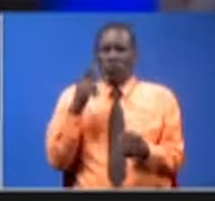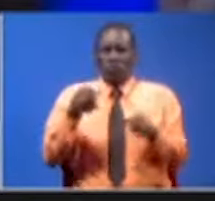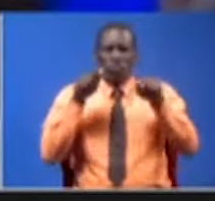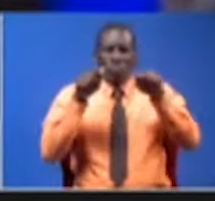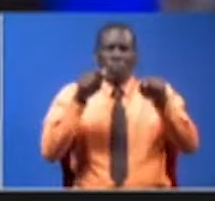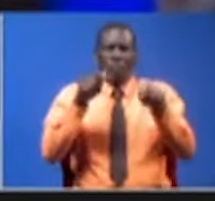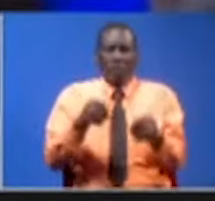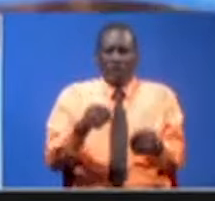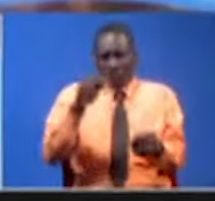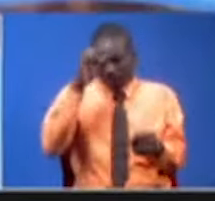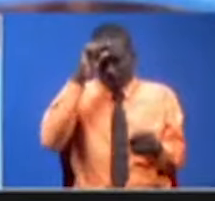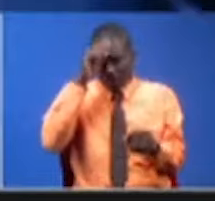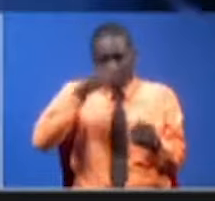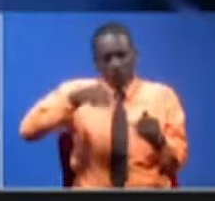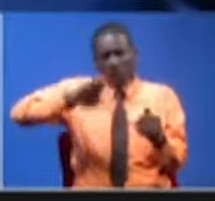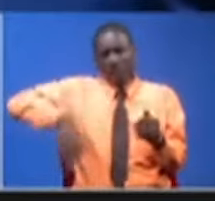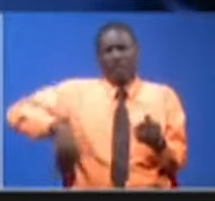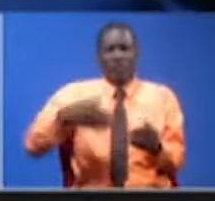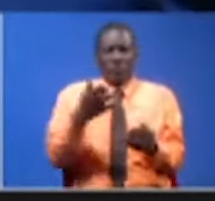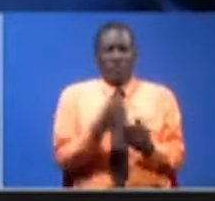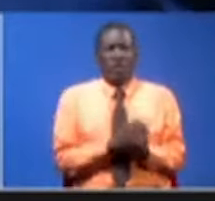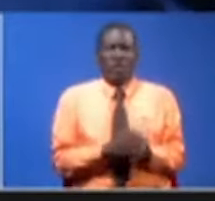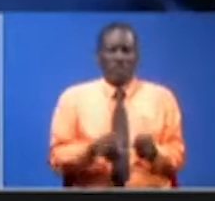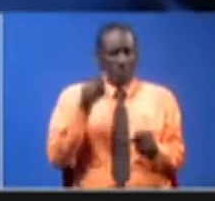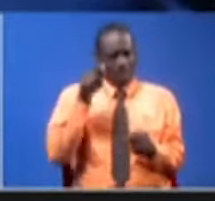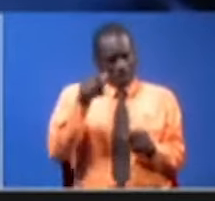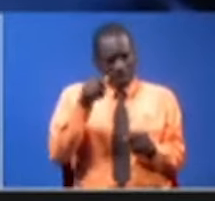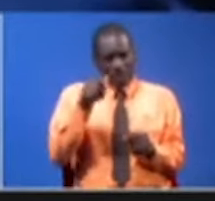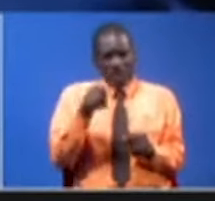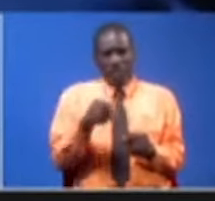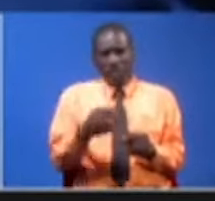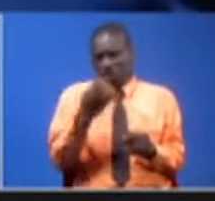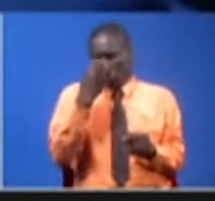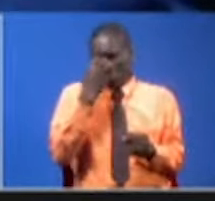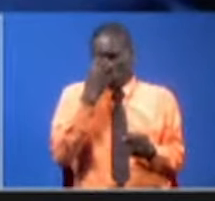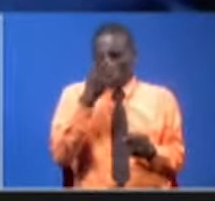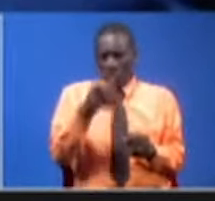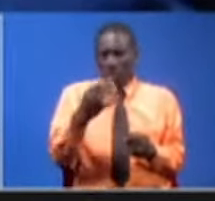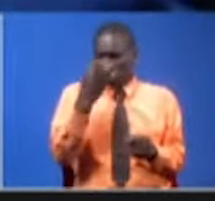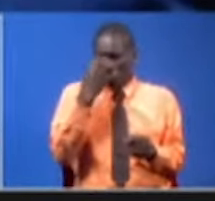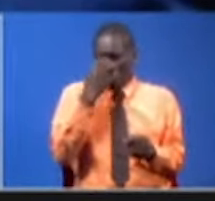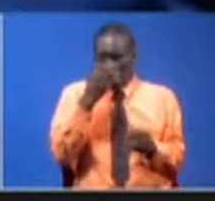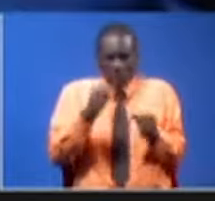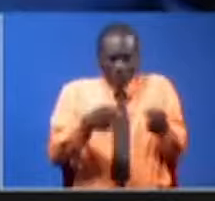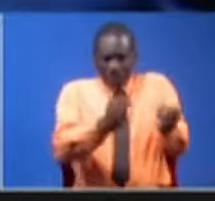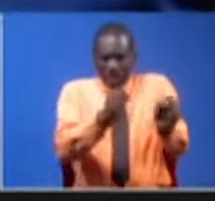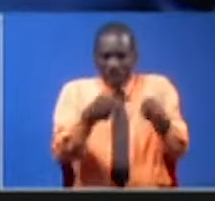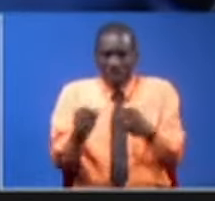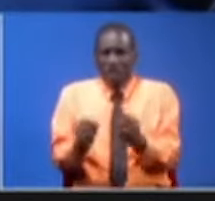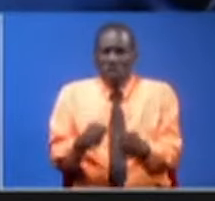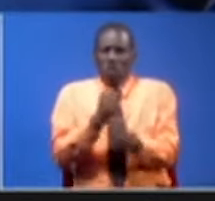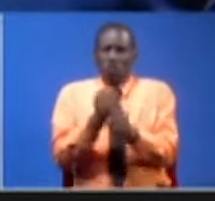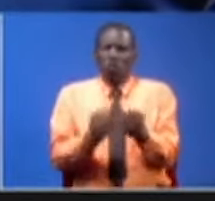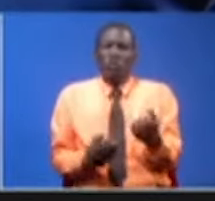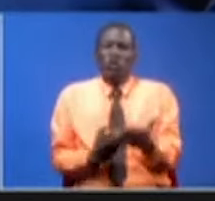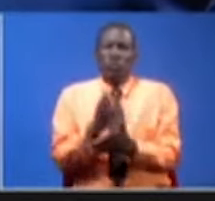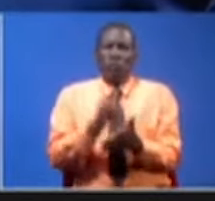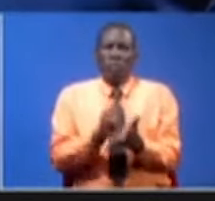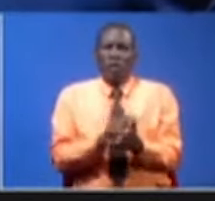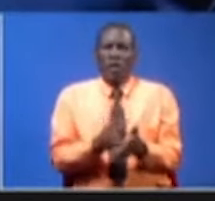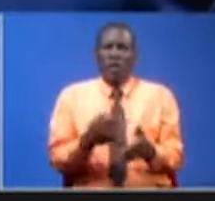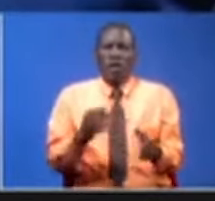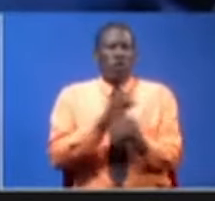the state for the derailment. This is a William Ruto strategy to make sure that there